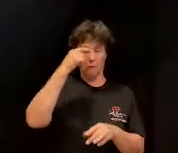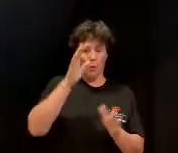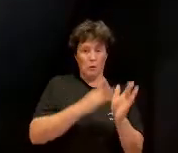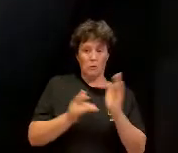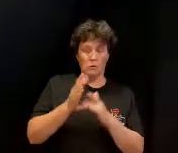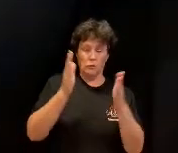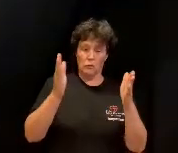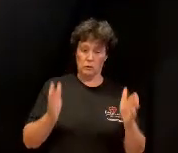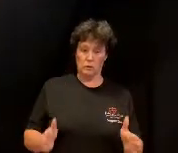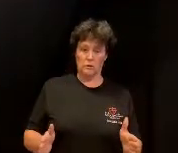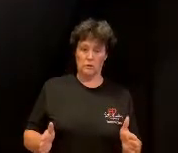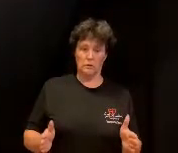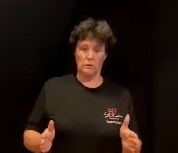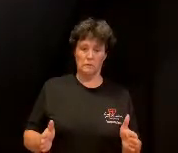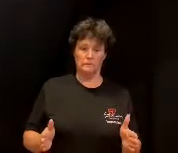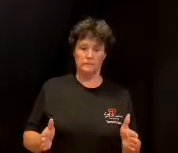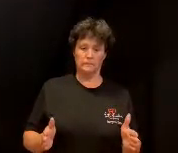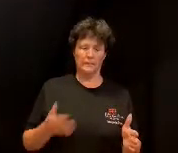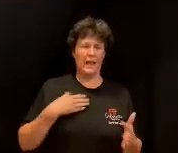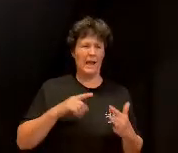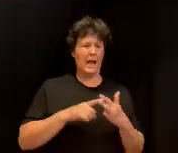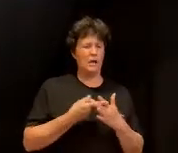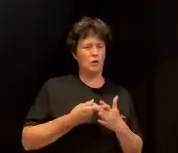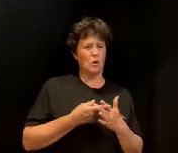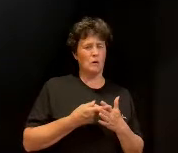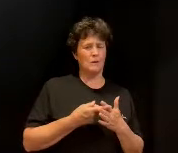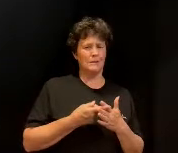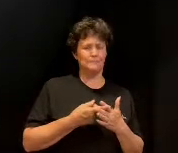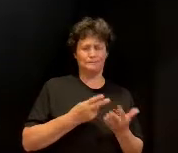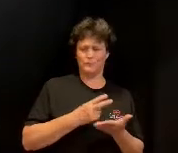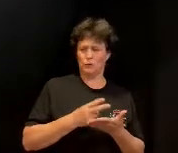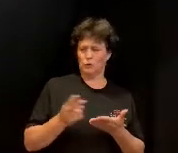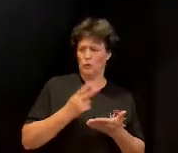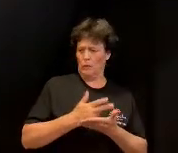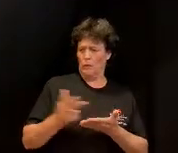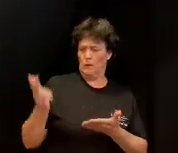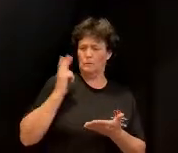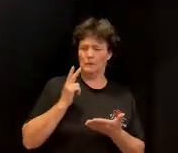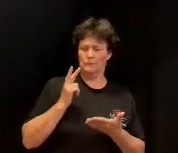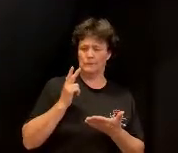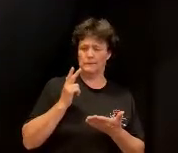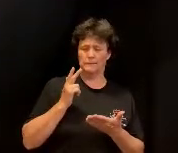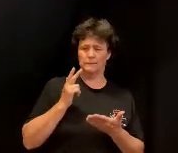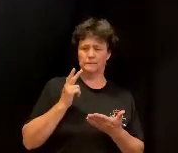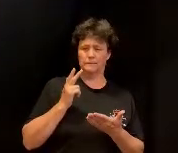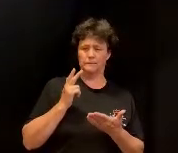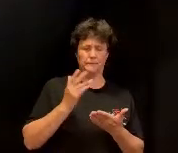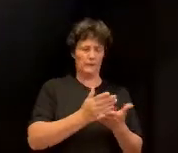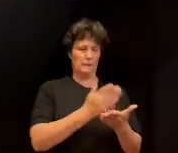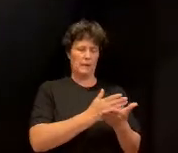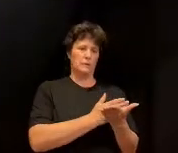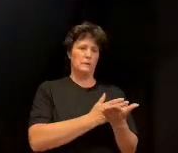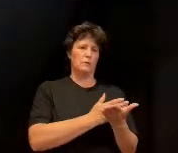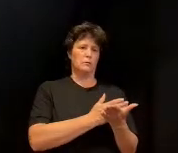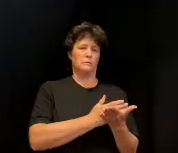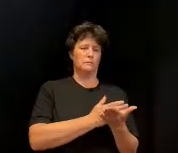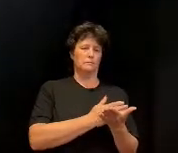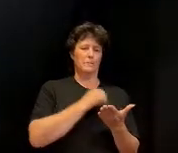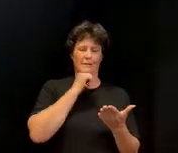as Christians. And I started out this series, really didn't anticipate to kind of go this long, but